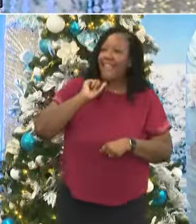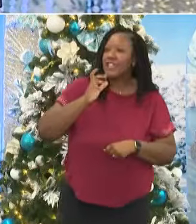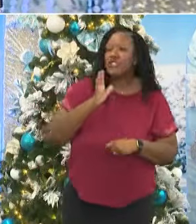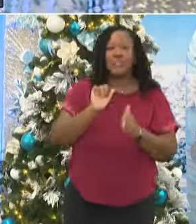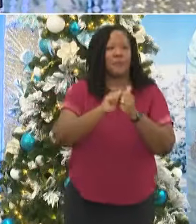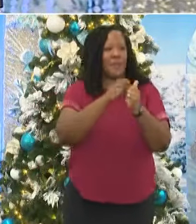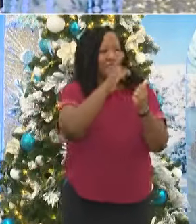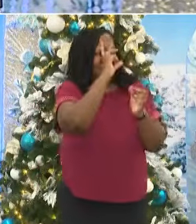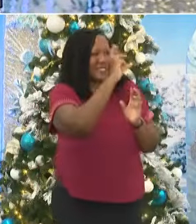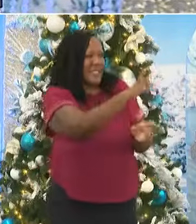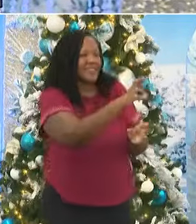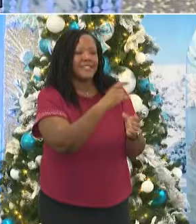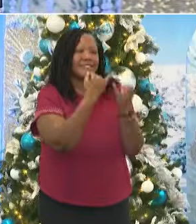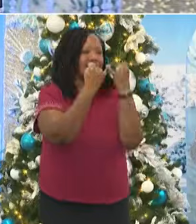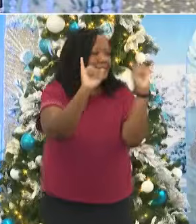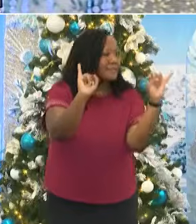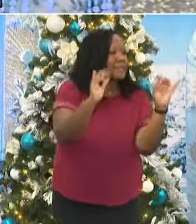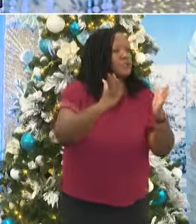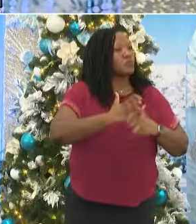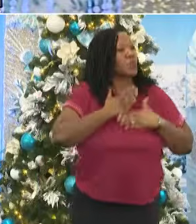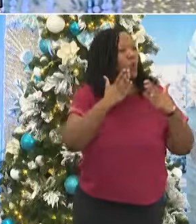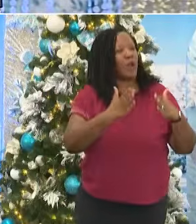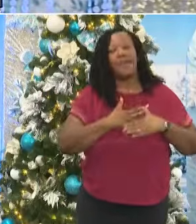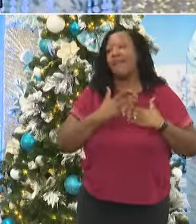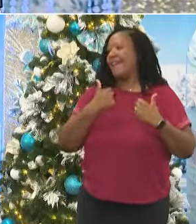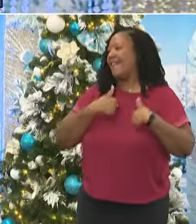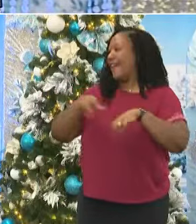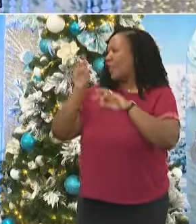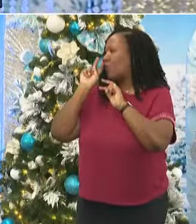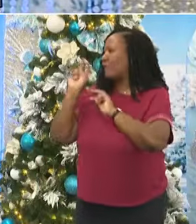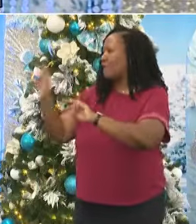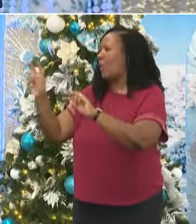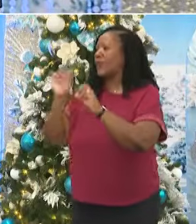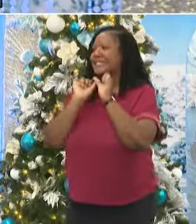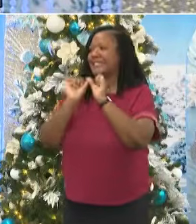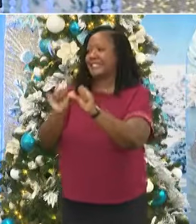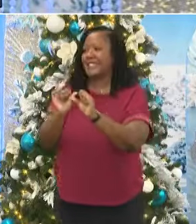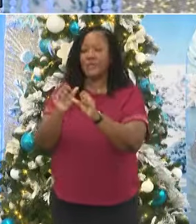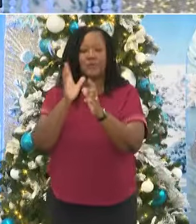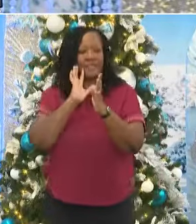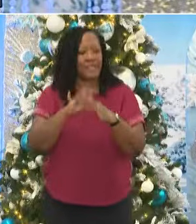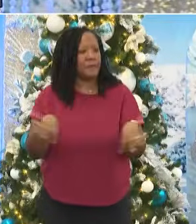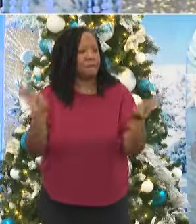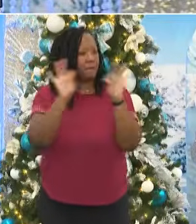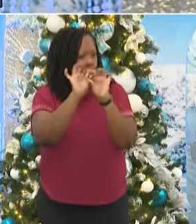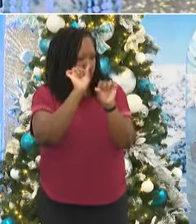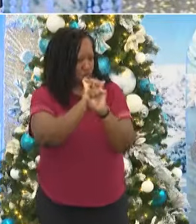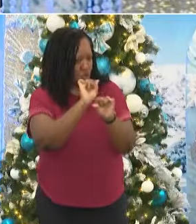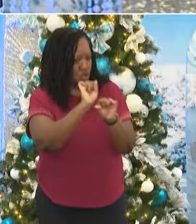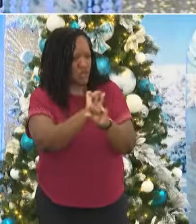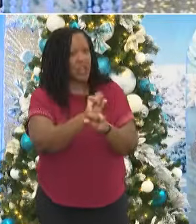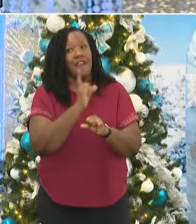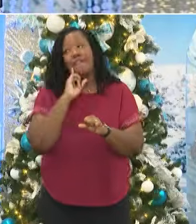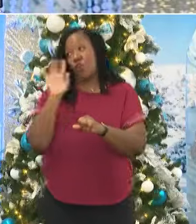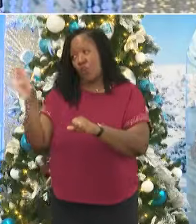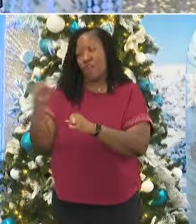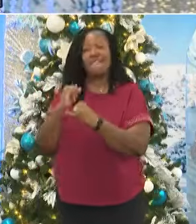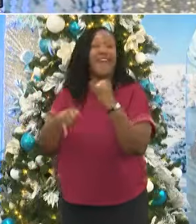and joy, and I look forward to continuing this important work with her during this final